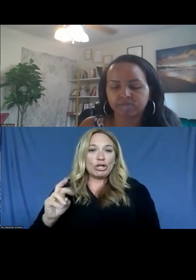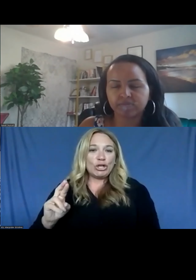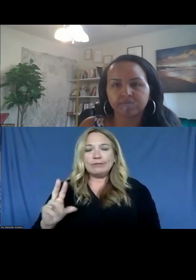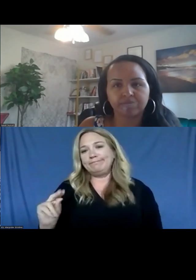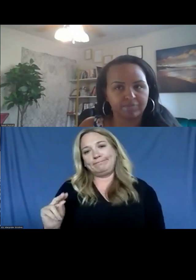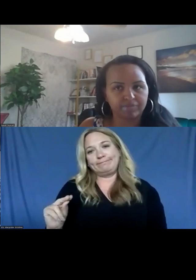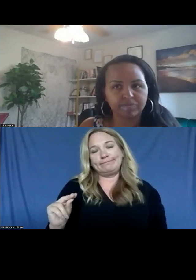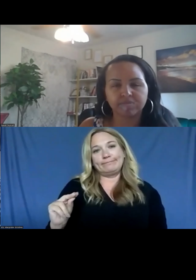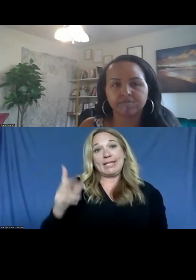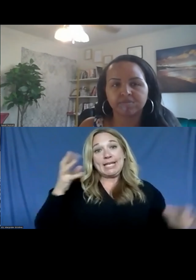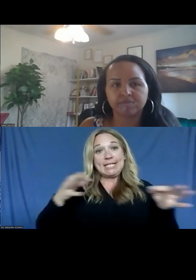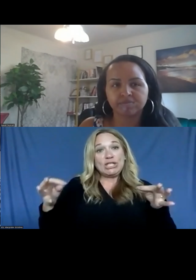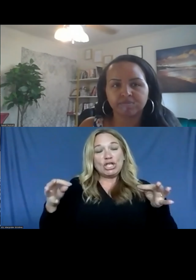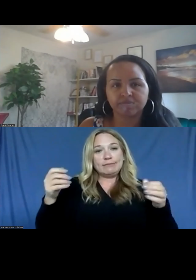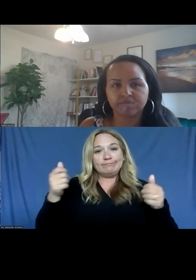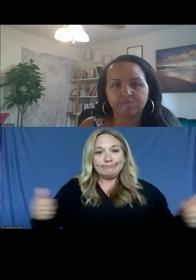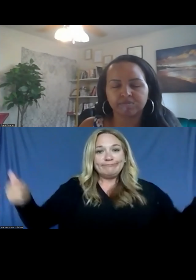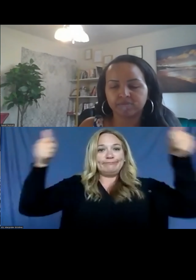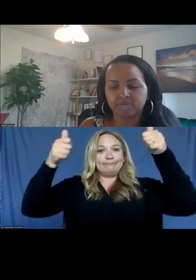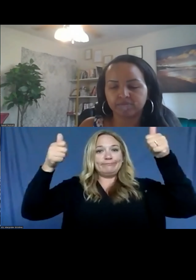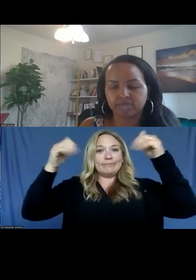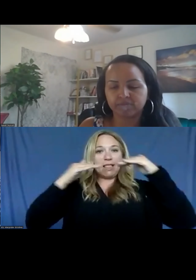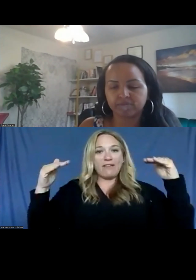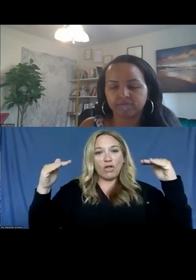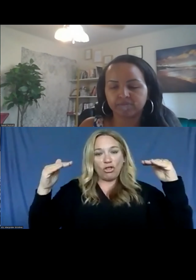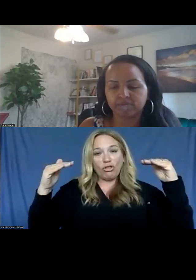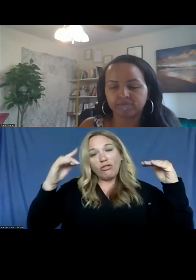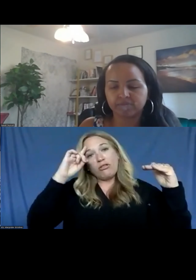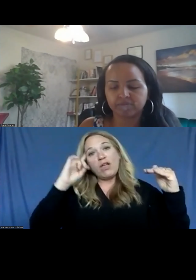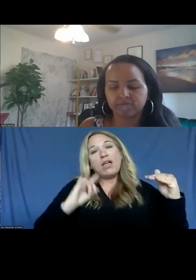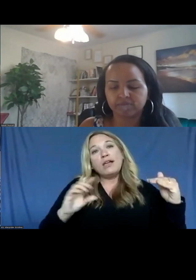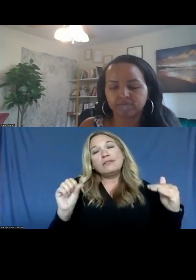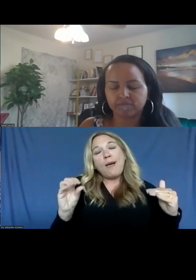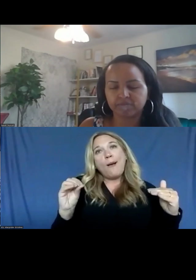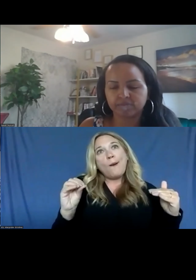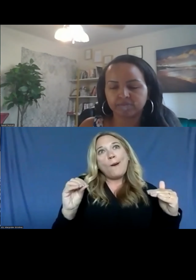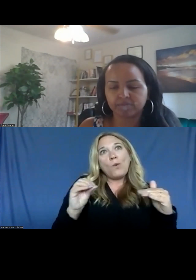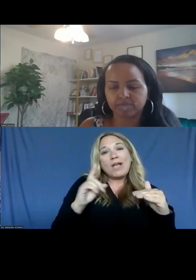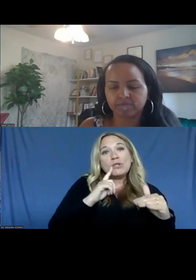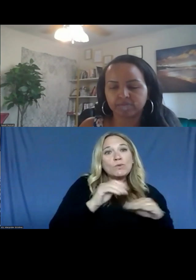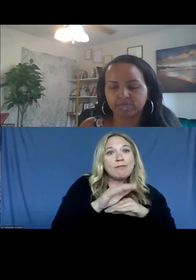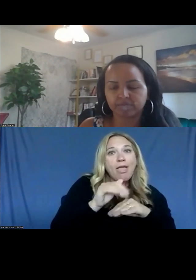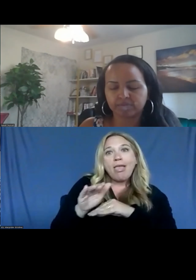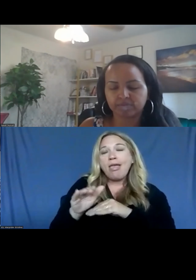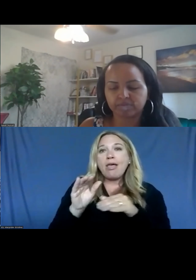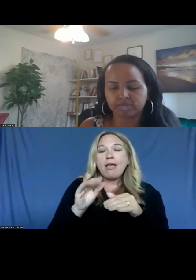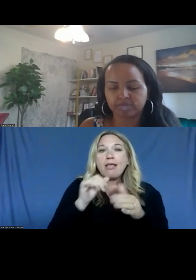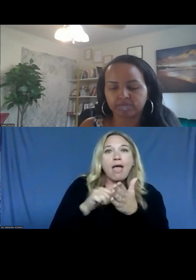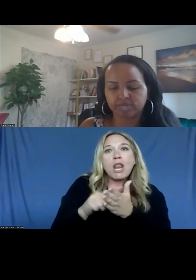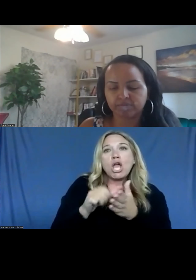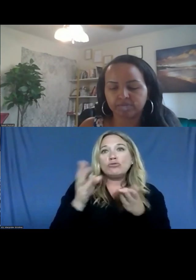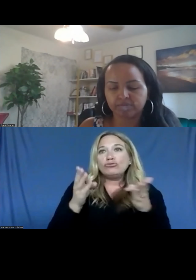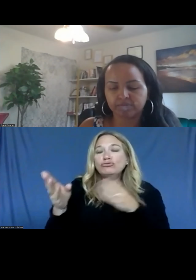high levels. And so to the extent that, you know, sending letters or tweeting or